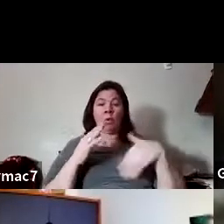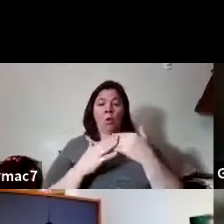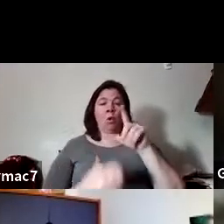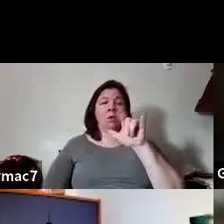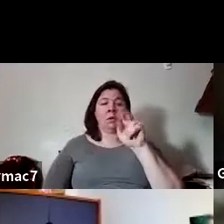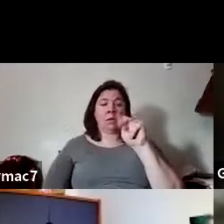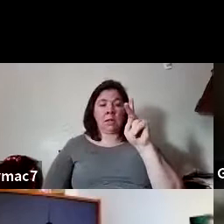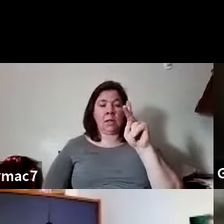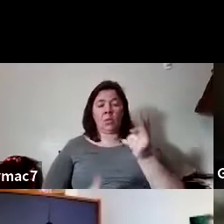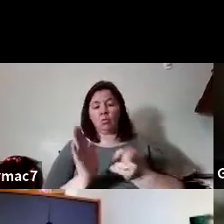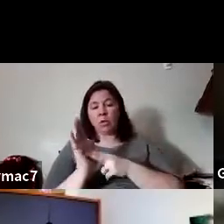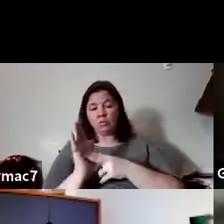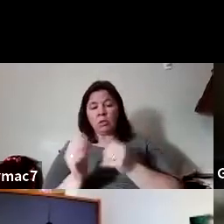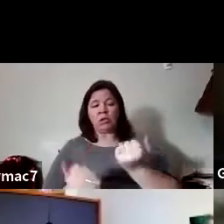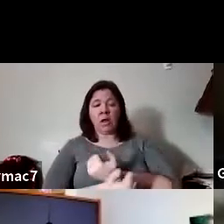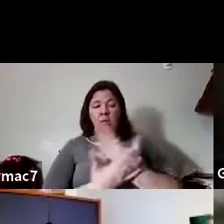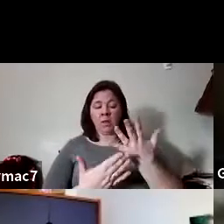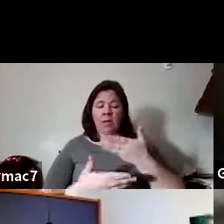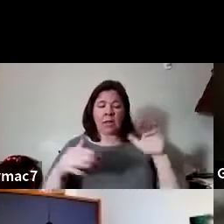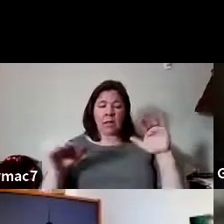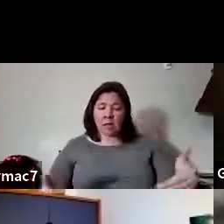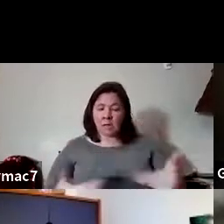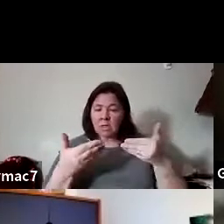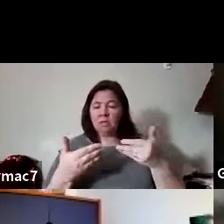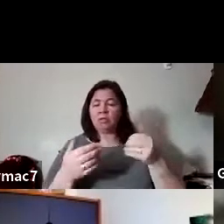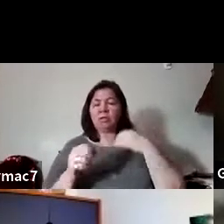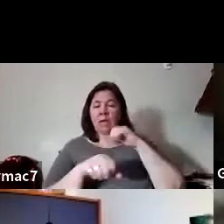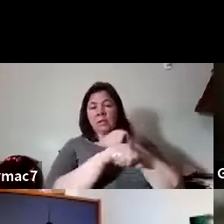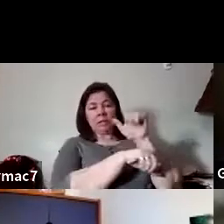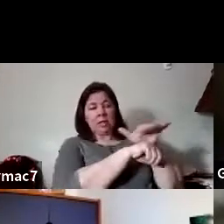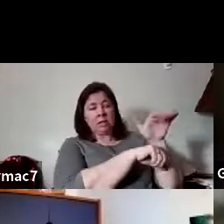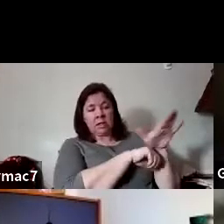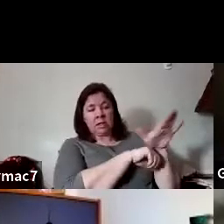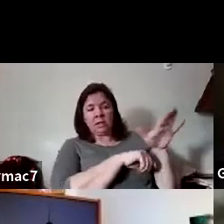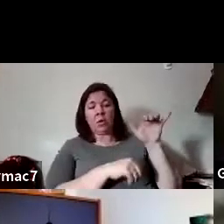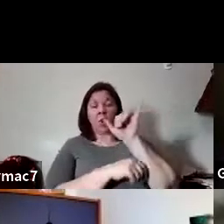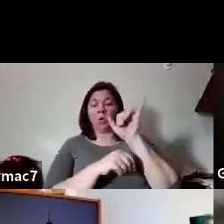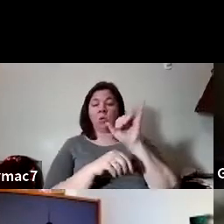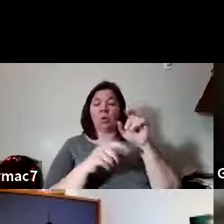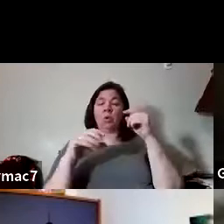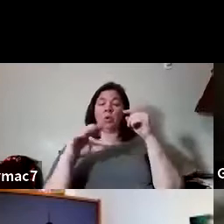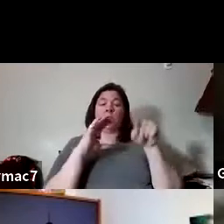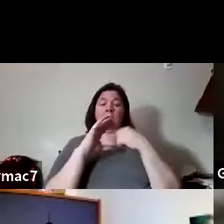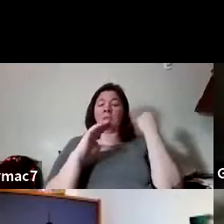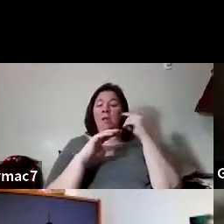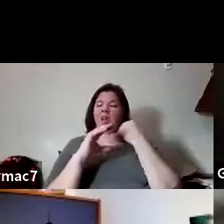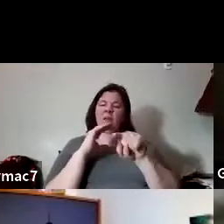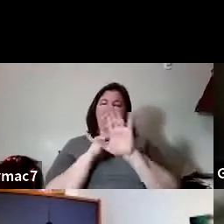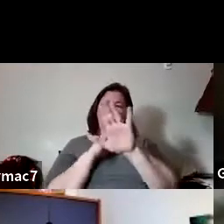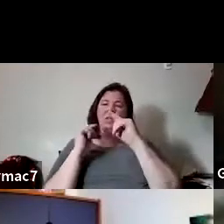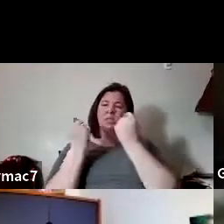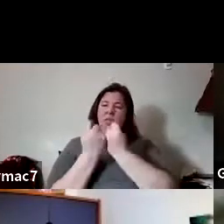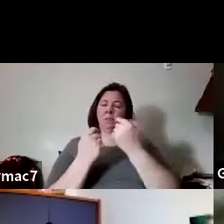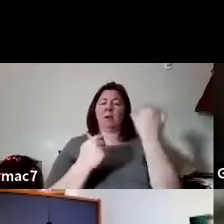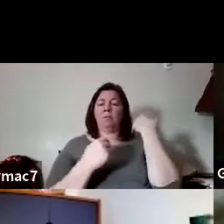your registration links, your invitation links that you can send out. You can also email your team from the back office, and you can email